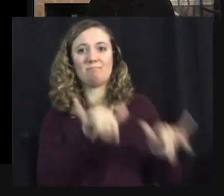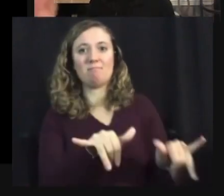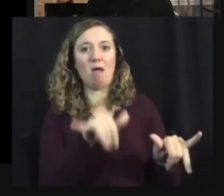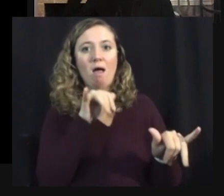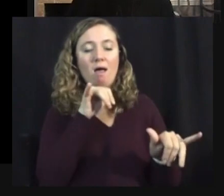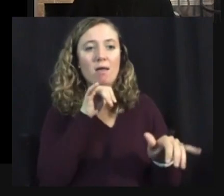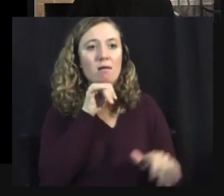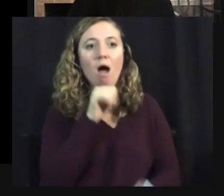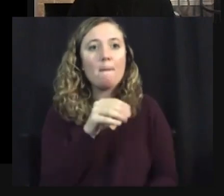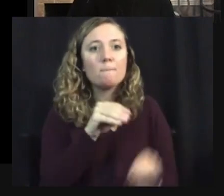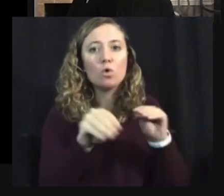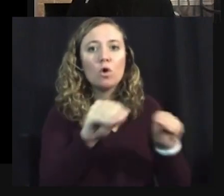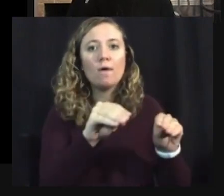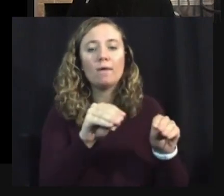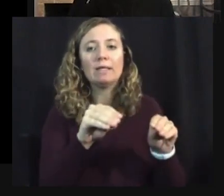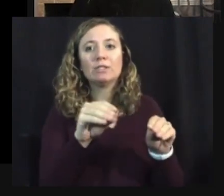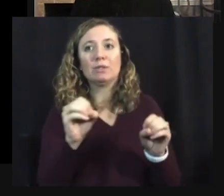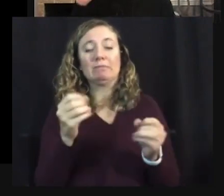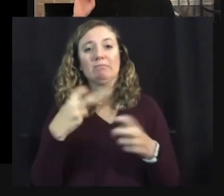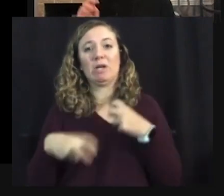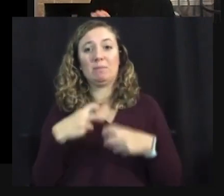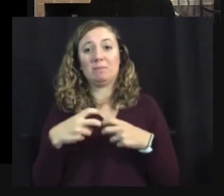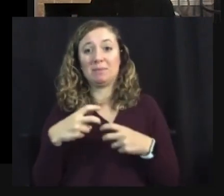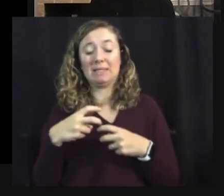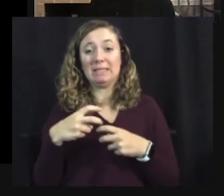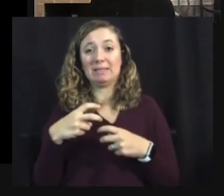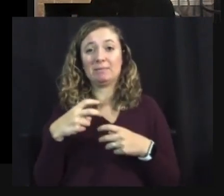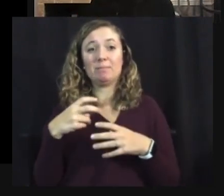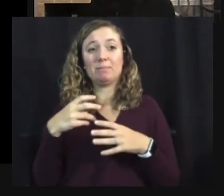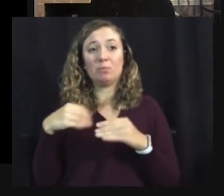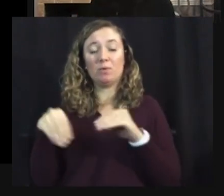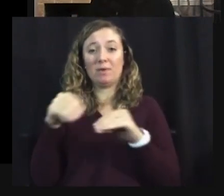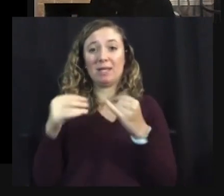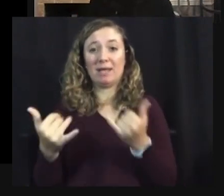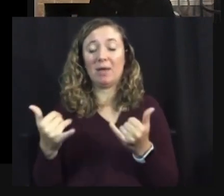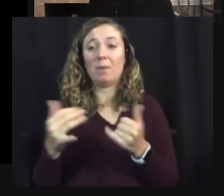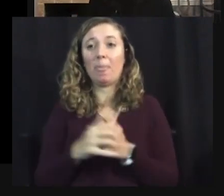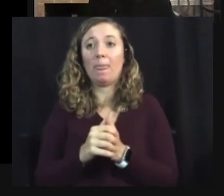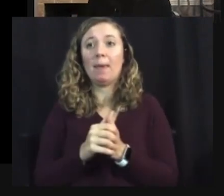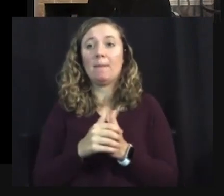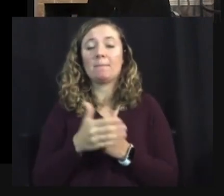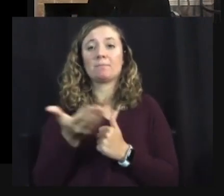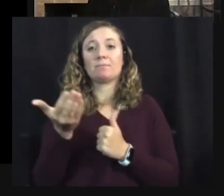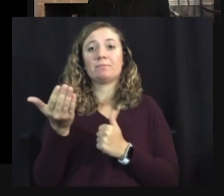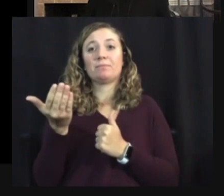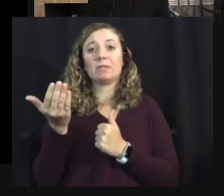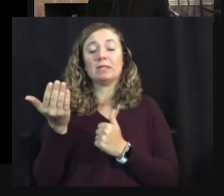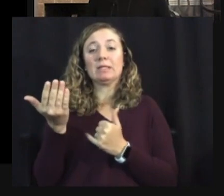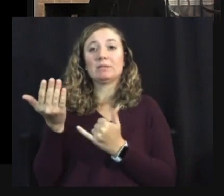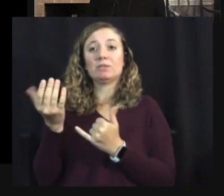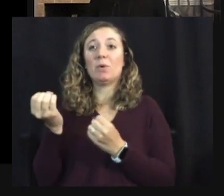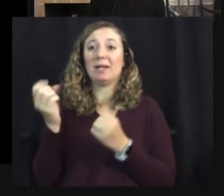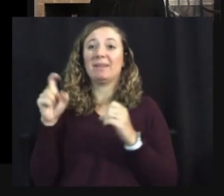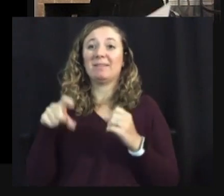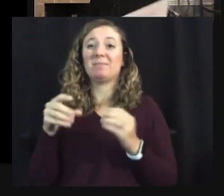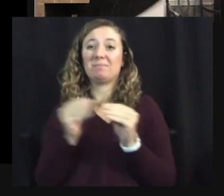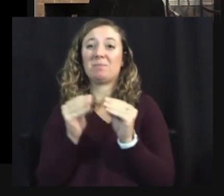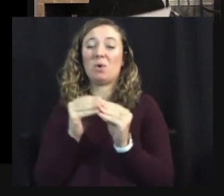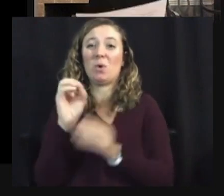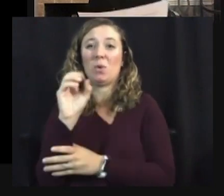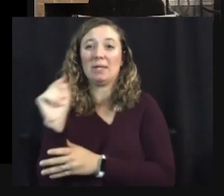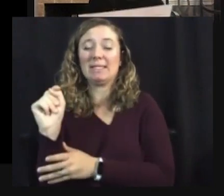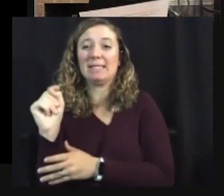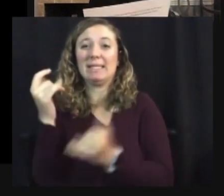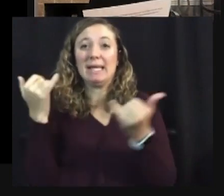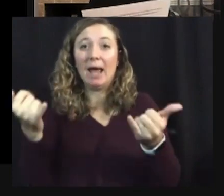want to. I love to dance, but I spend so much time being still that I need extra occupational therapy to feel my limbs enough to